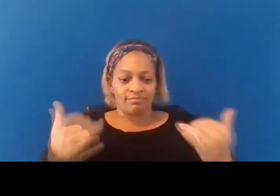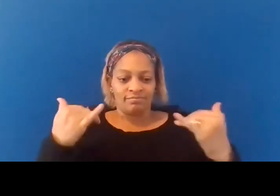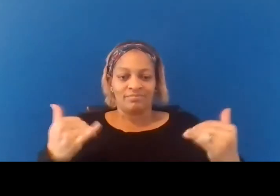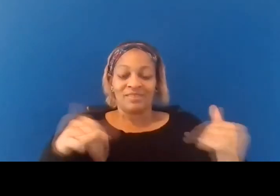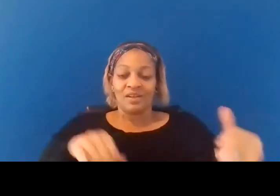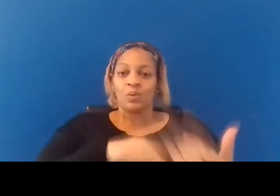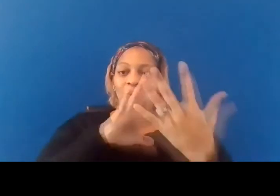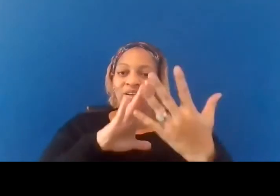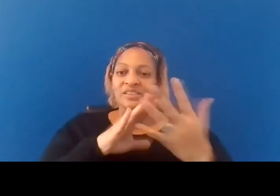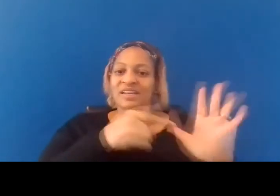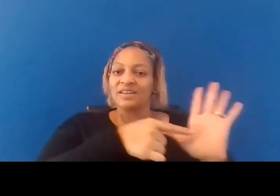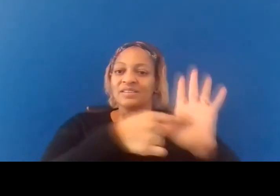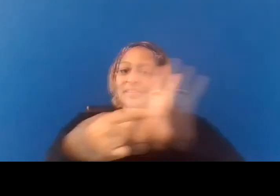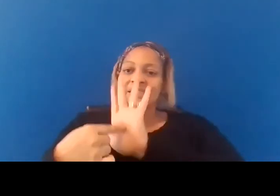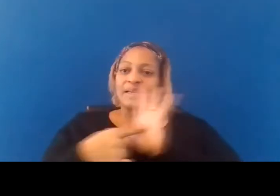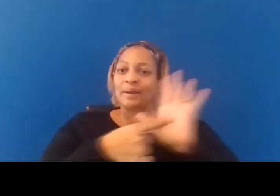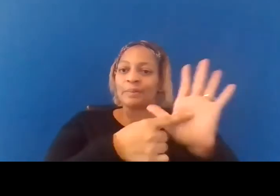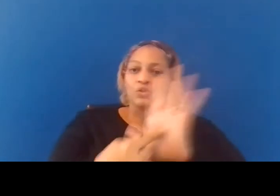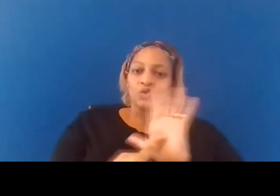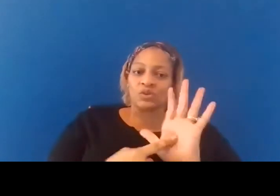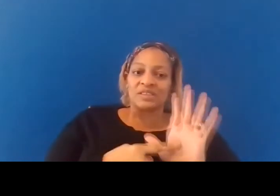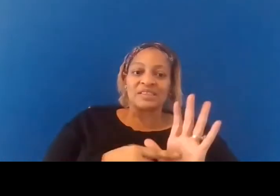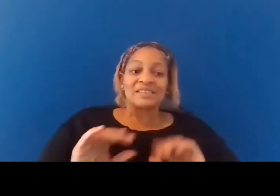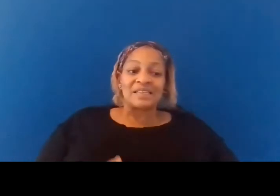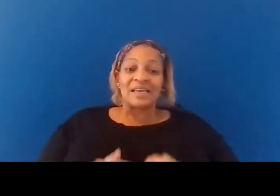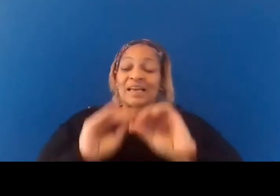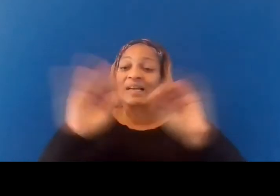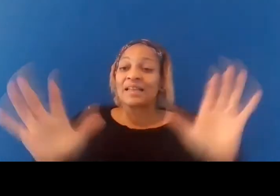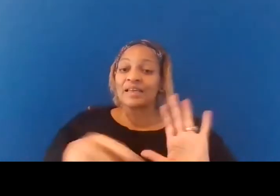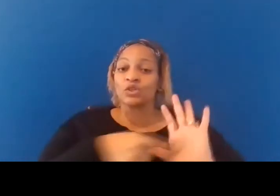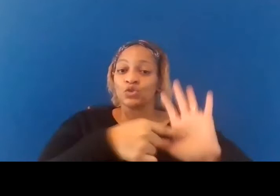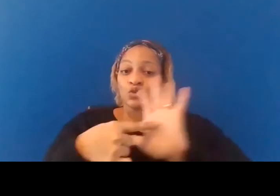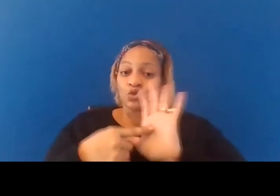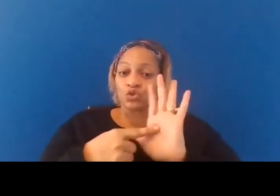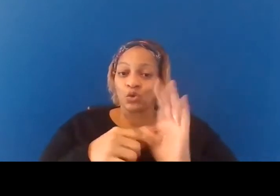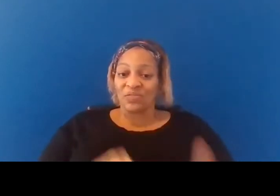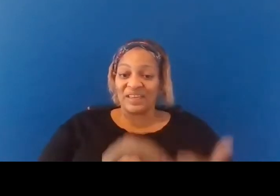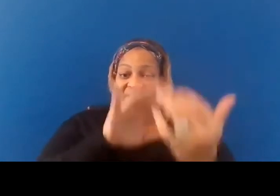A demonstration is also to clearly show the existence